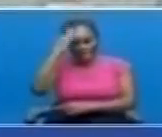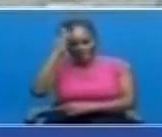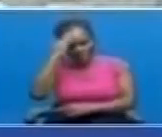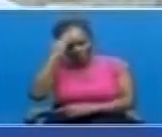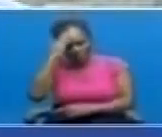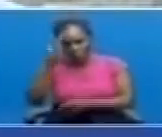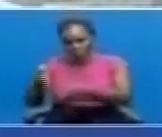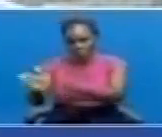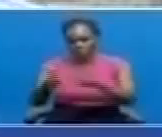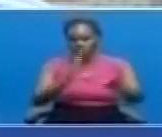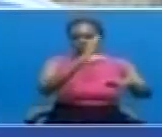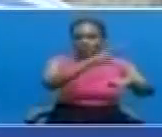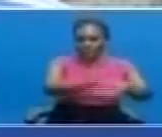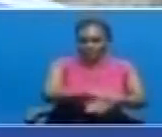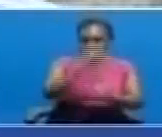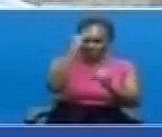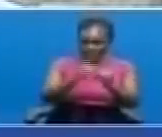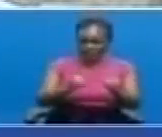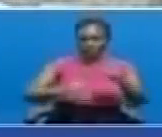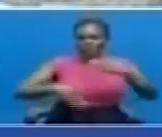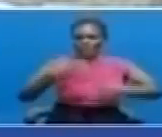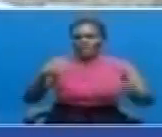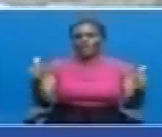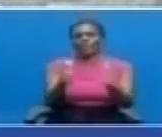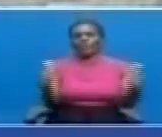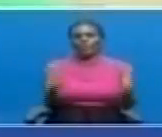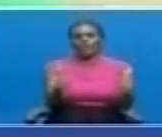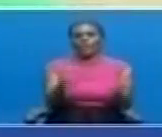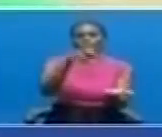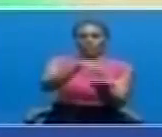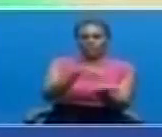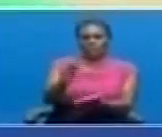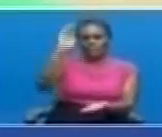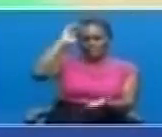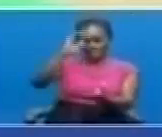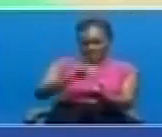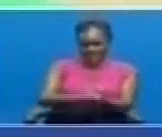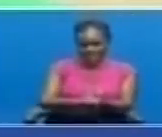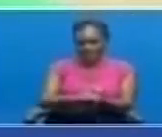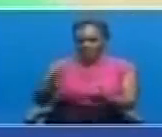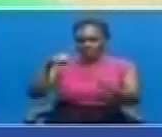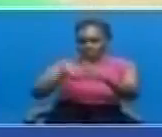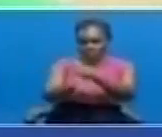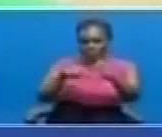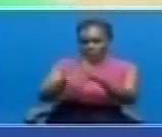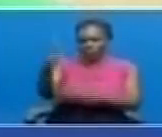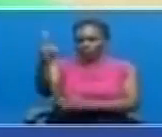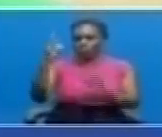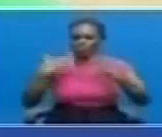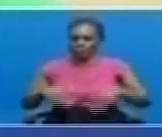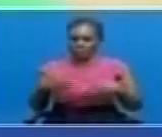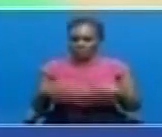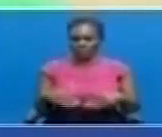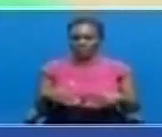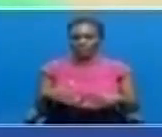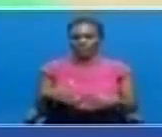yote akipata chance ya kucheza na make sure that amecheza vizuri ndio try to maintain position yake. We believe with the two strikers up front and Tololo